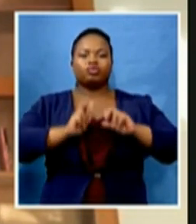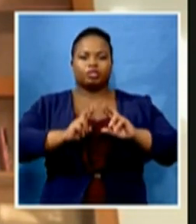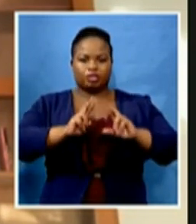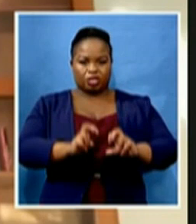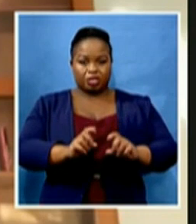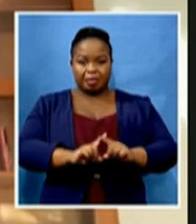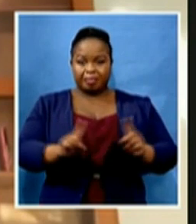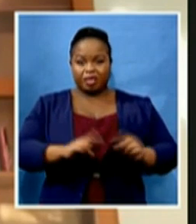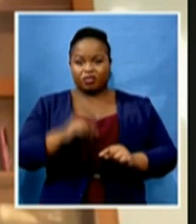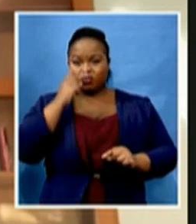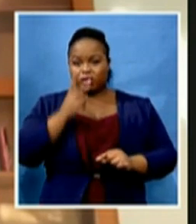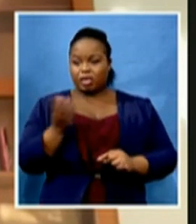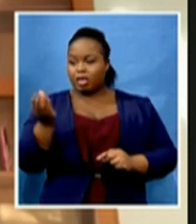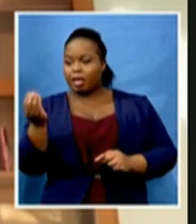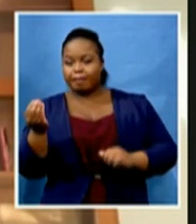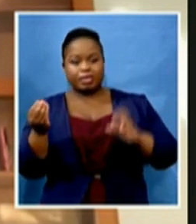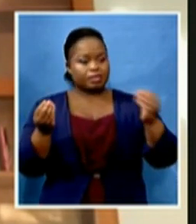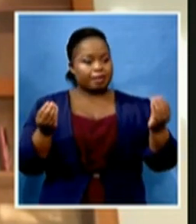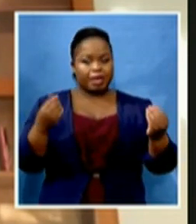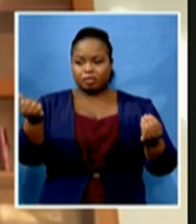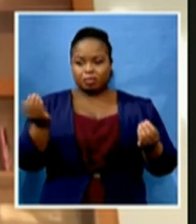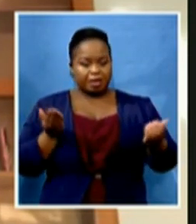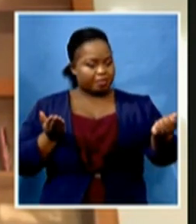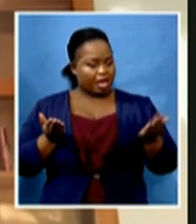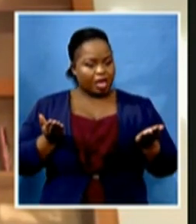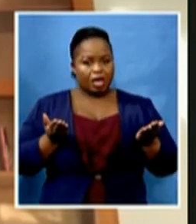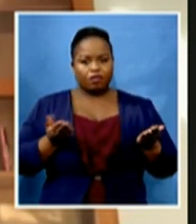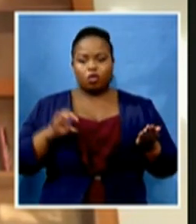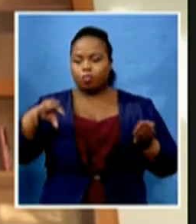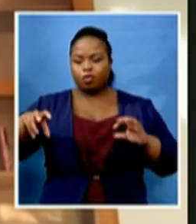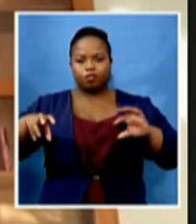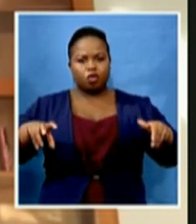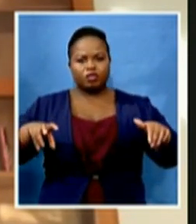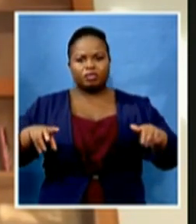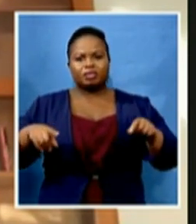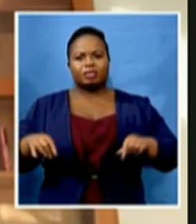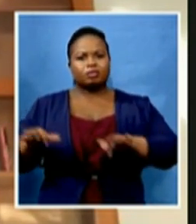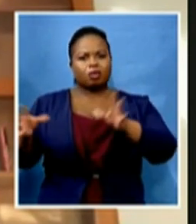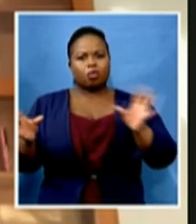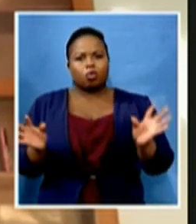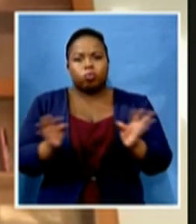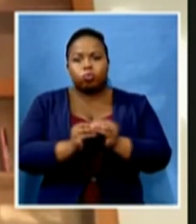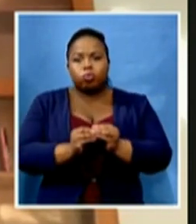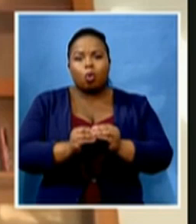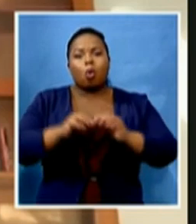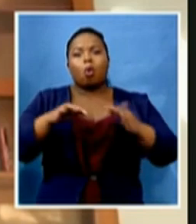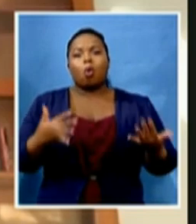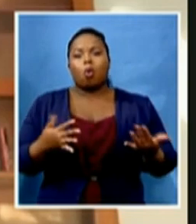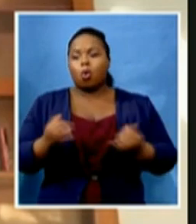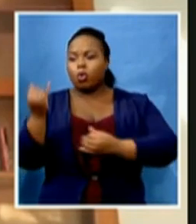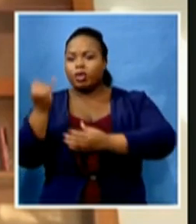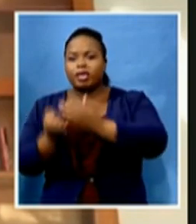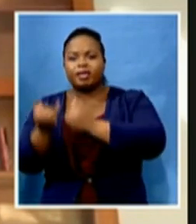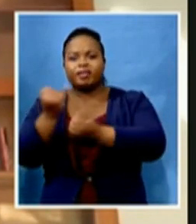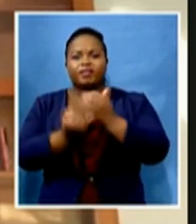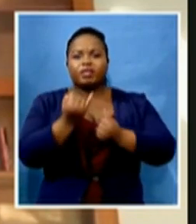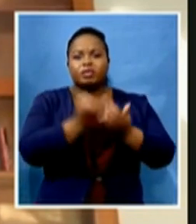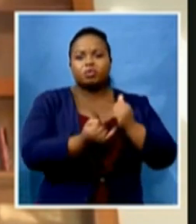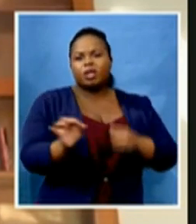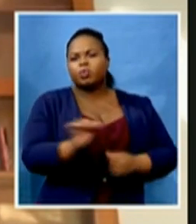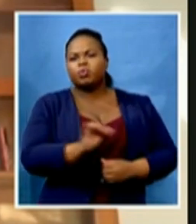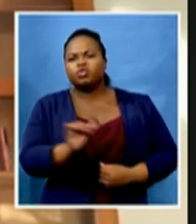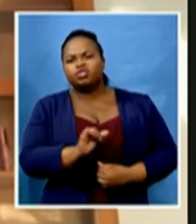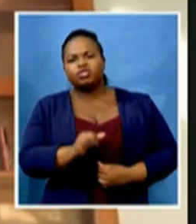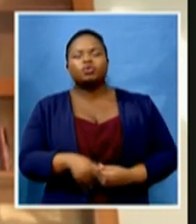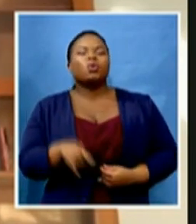the other? Are you going to aggregate all of them and try and work on them on that basis? Those are the issues that the modelers have